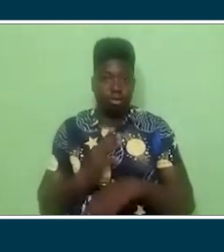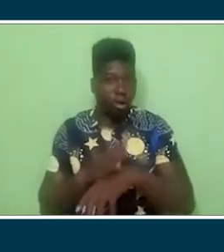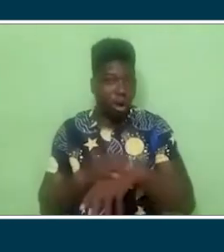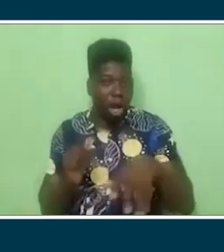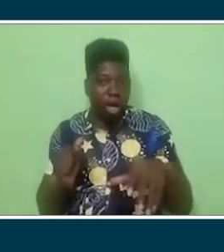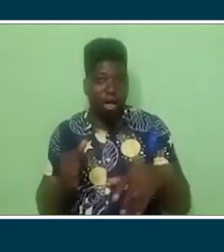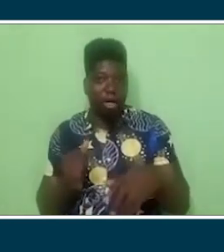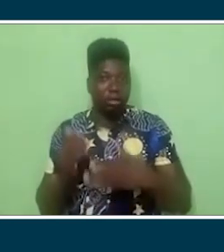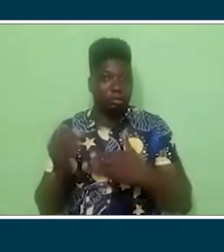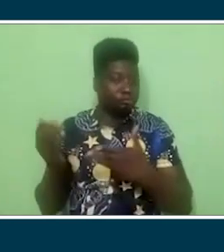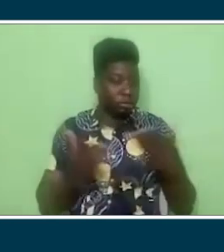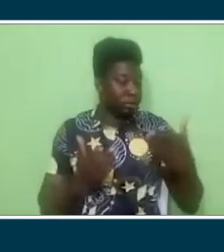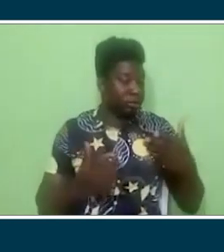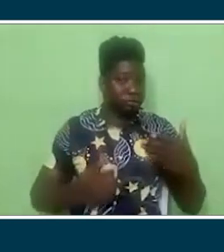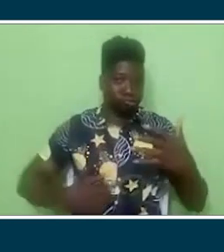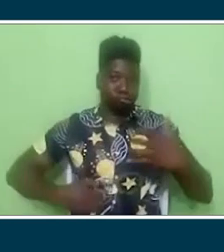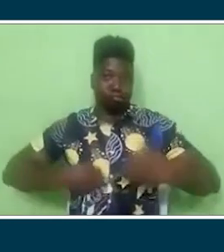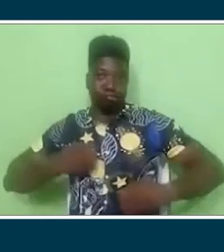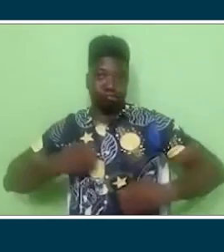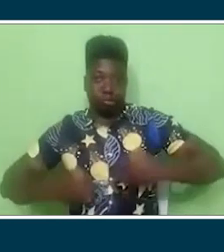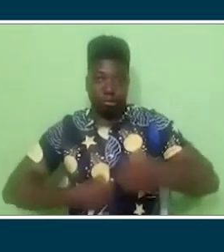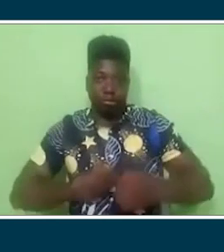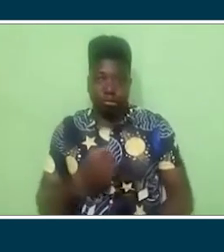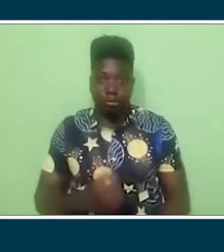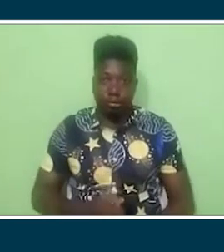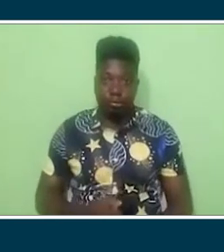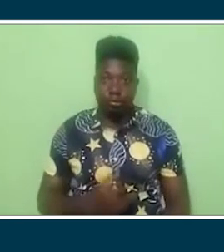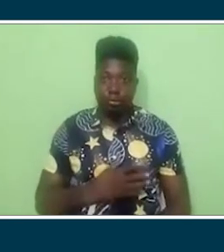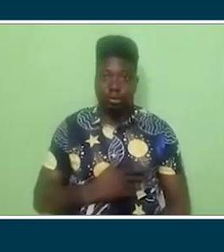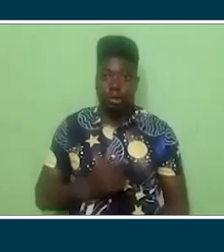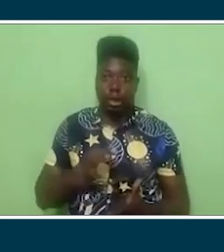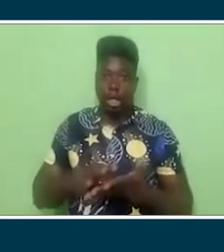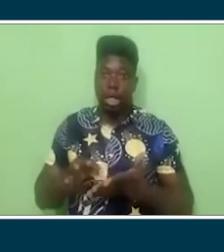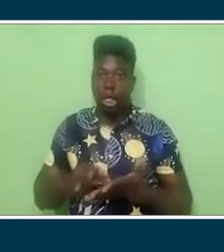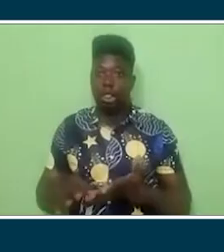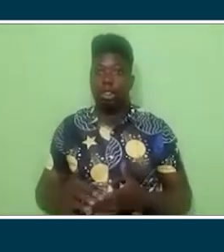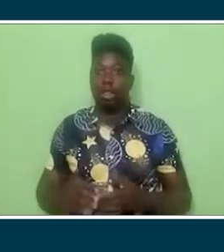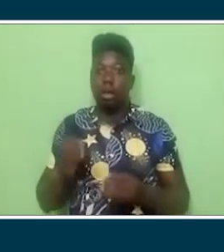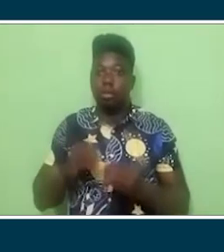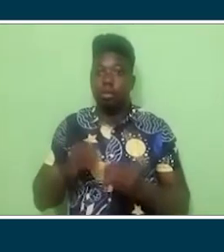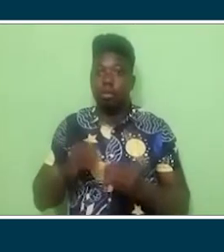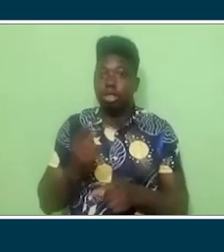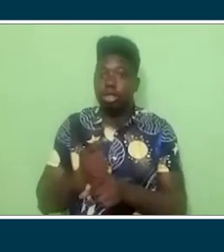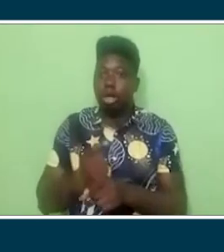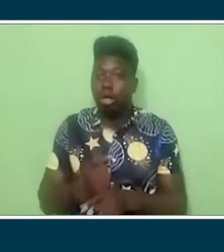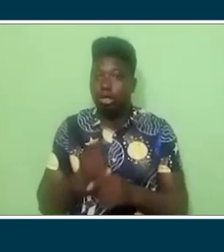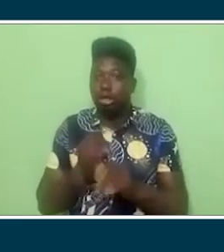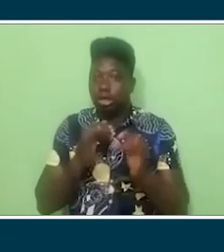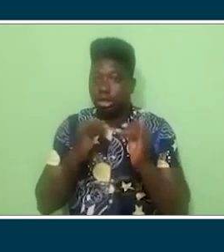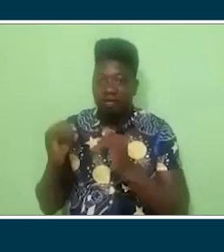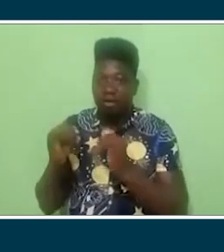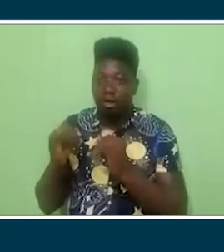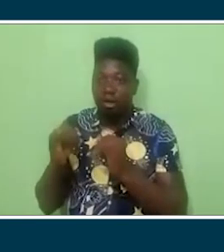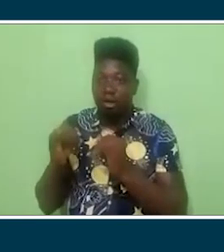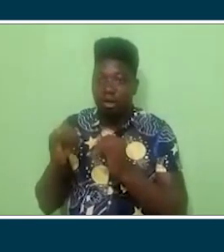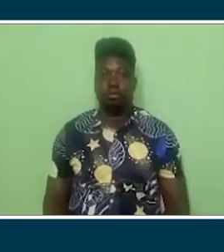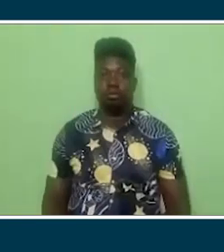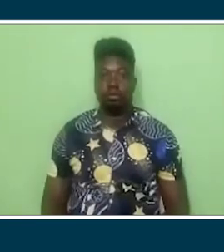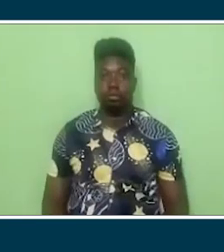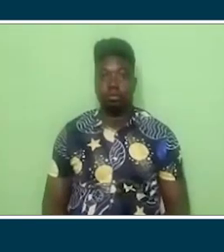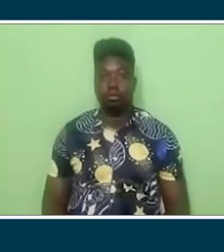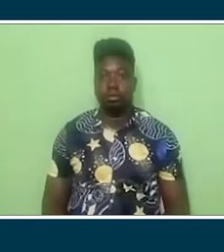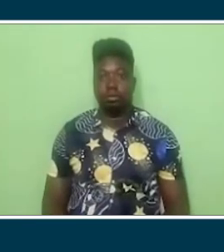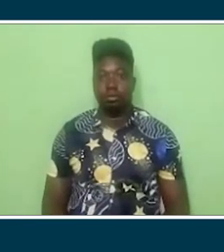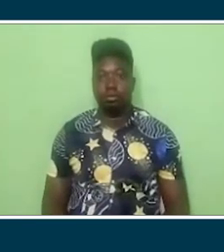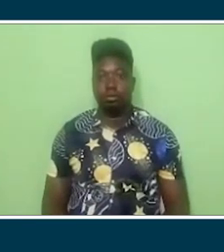emotions. And accountability is about more than just the individual. Canceling is often about an individual source, right? So it's looking at